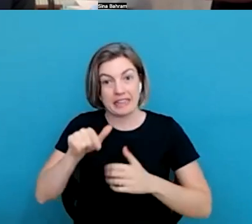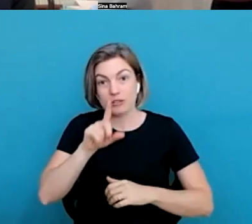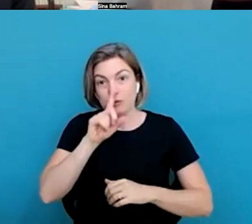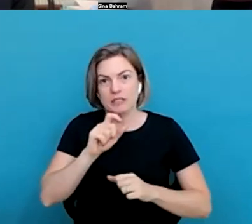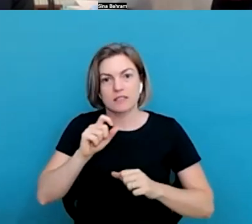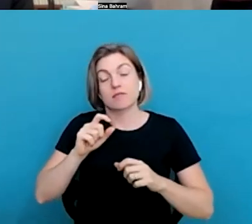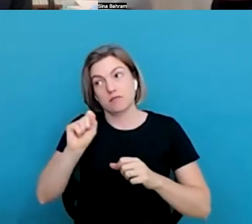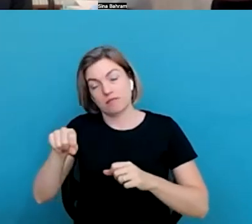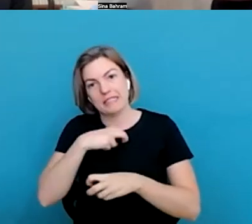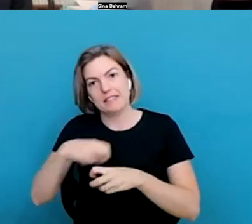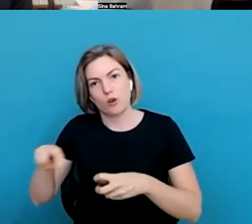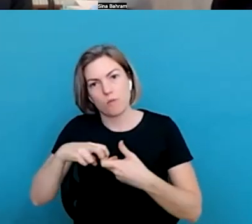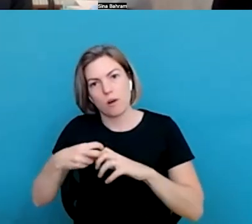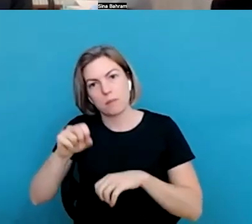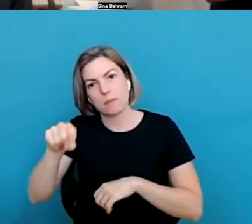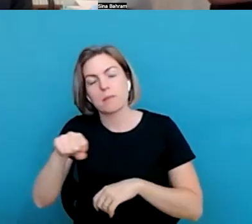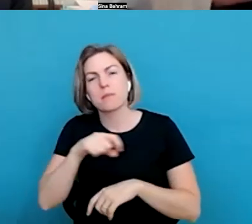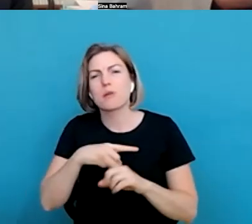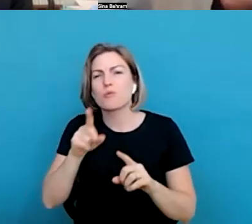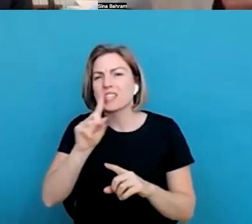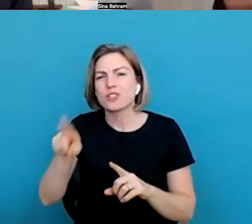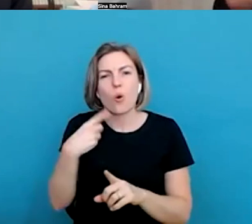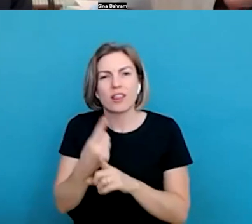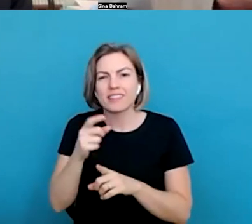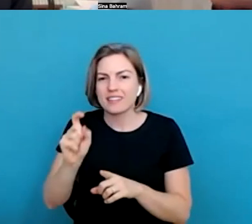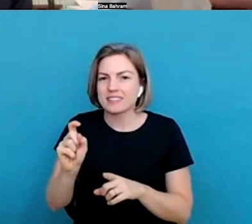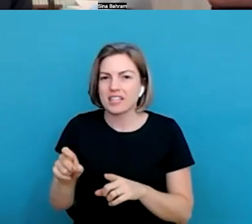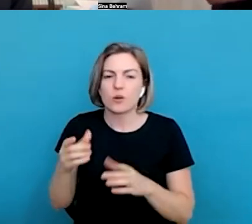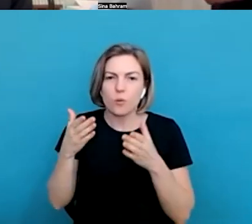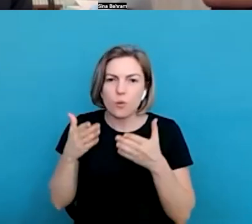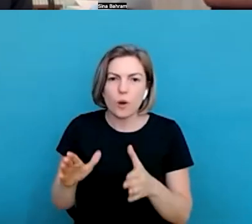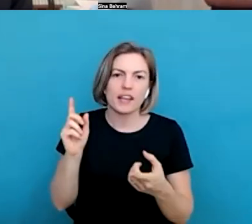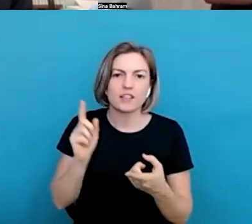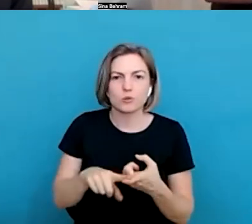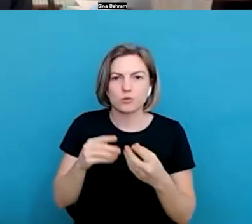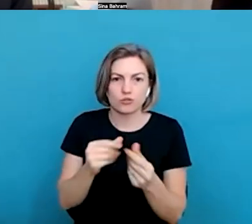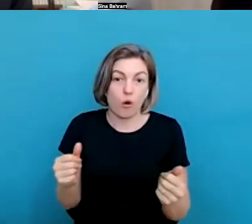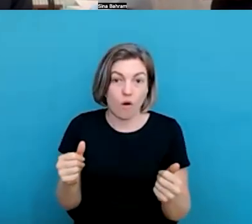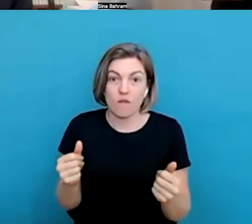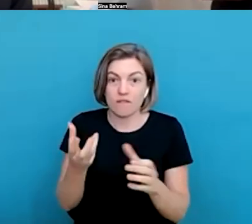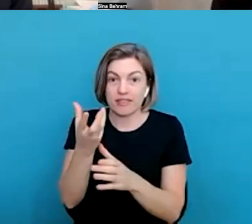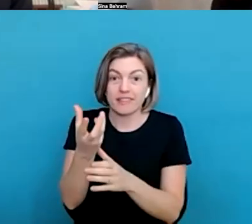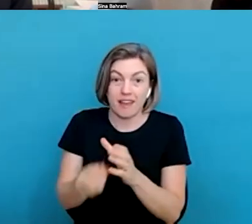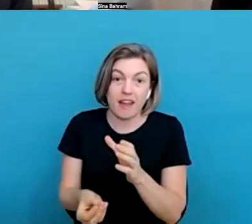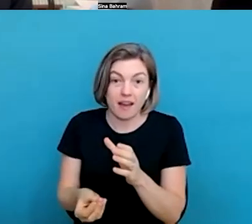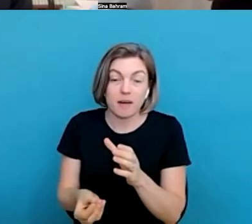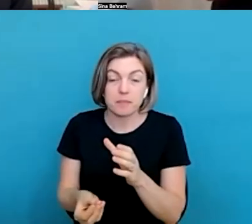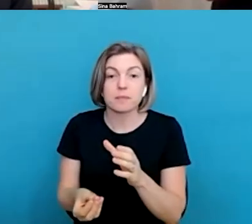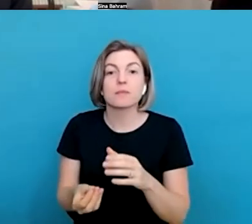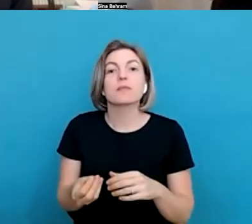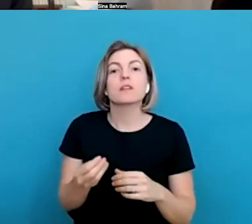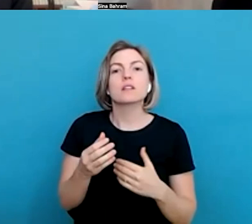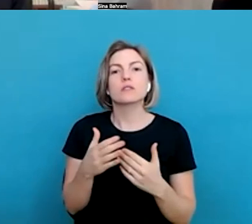difficult problem, but it's really the only necessary way to solve this gap, is that no